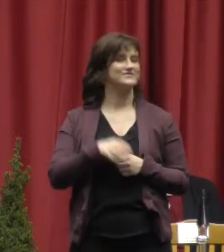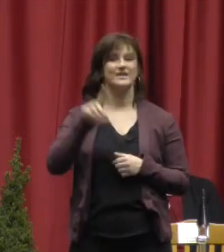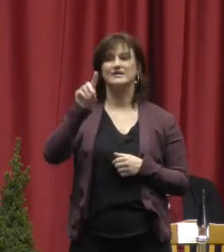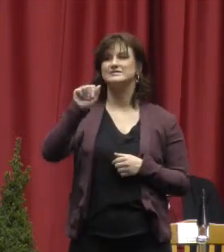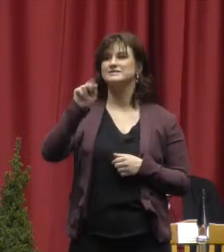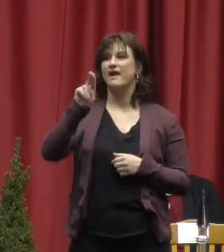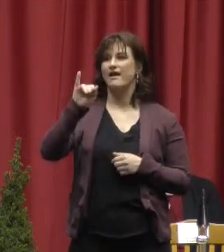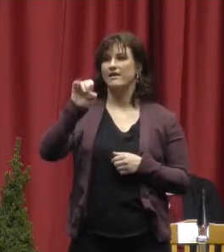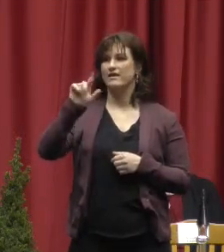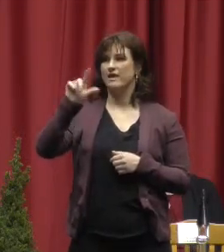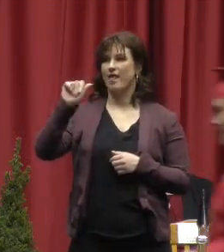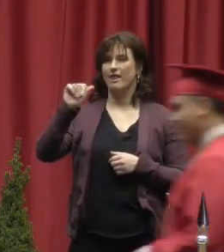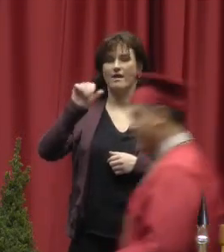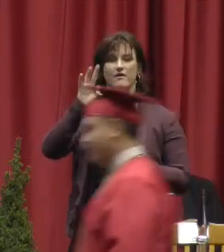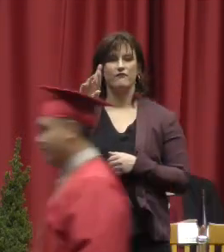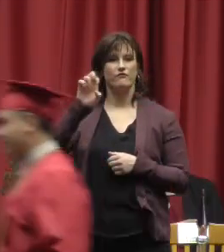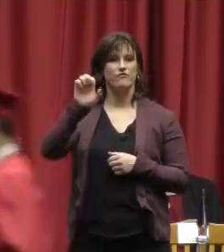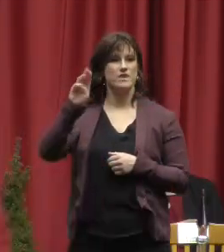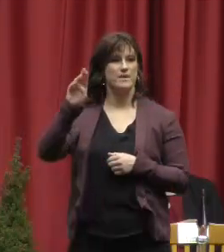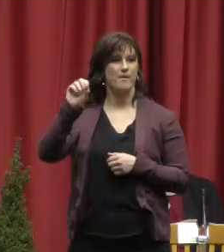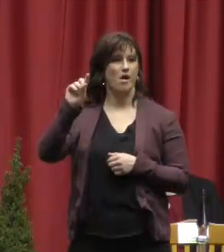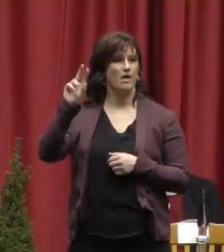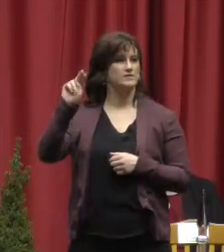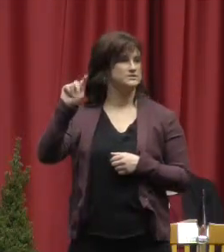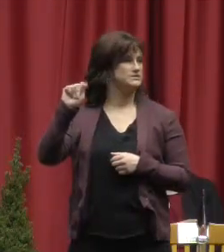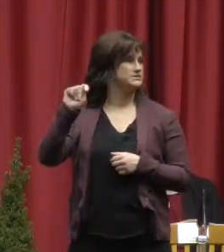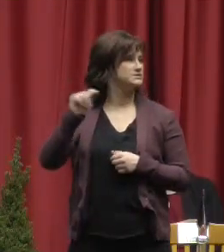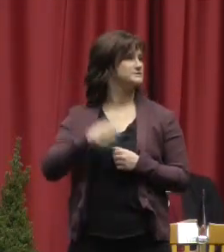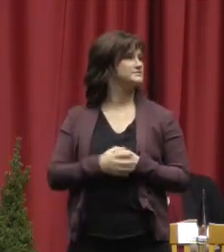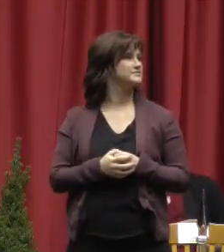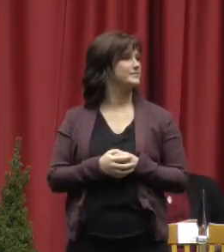Daniela Freeman,